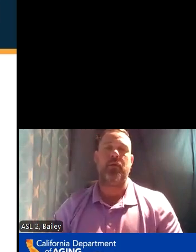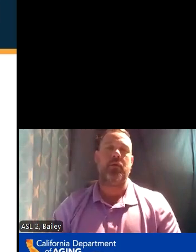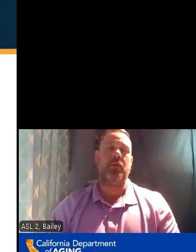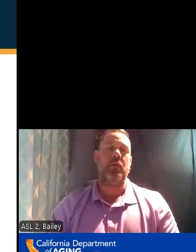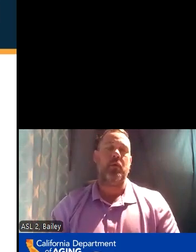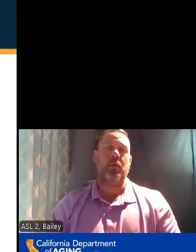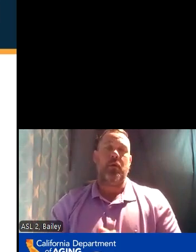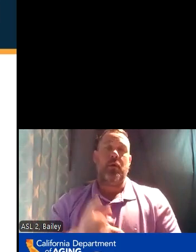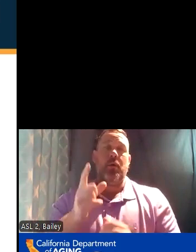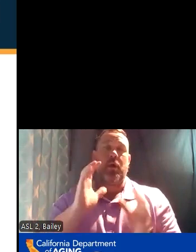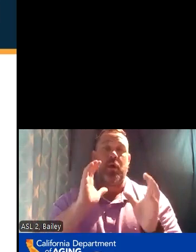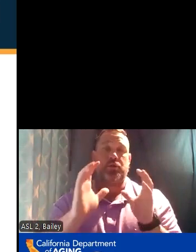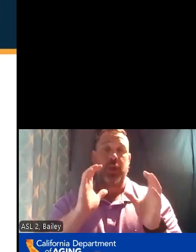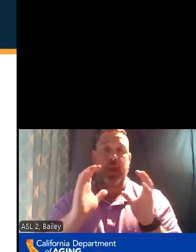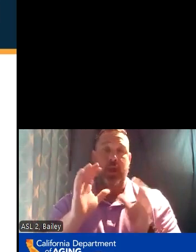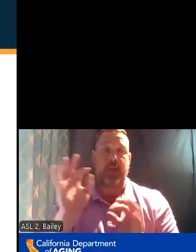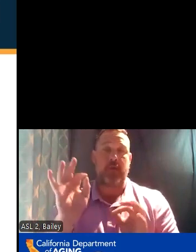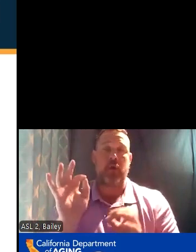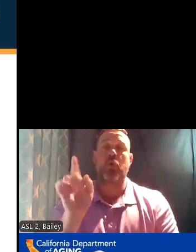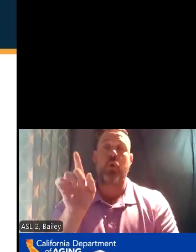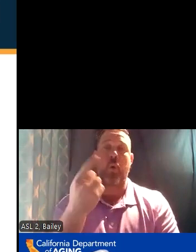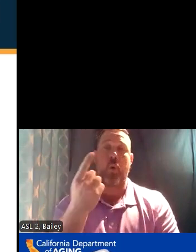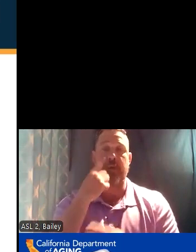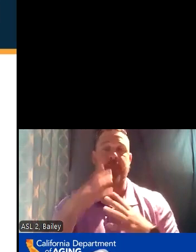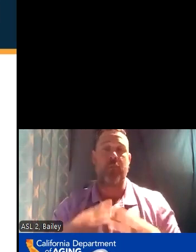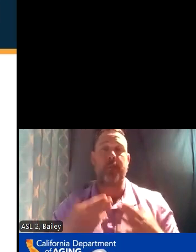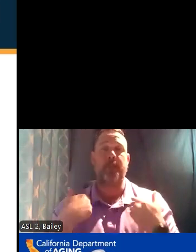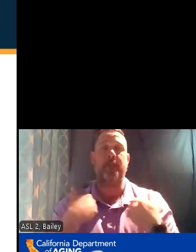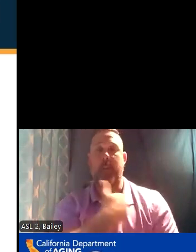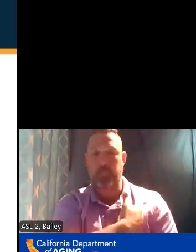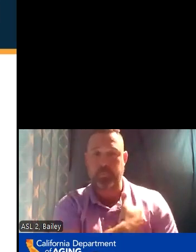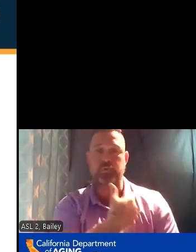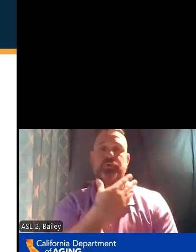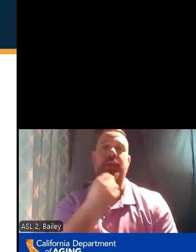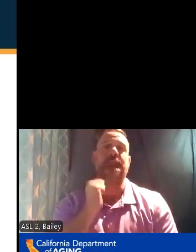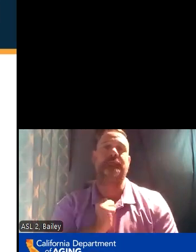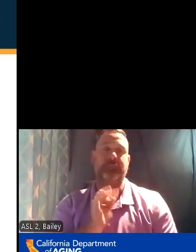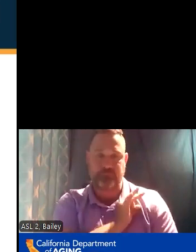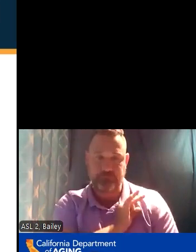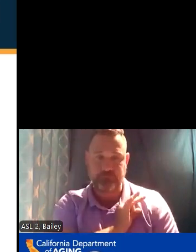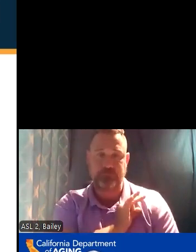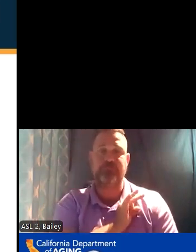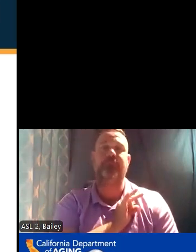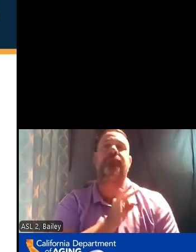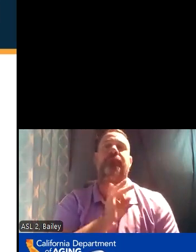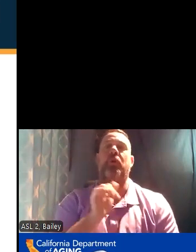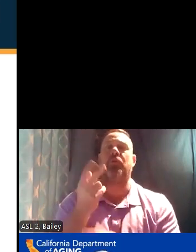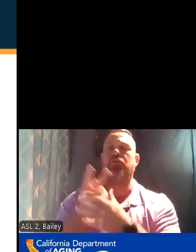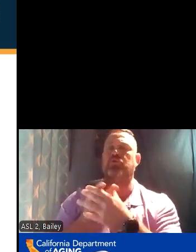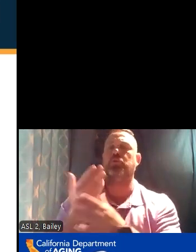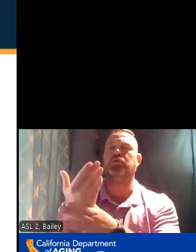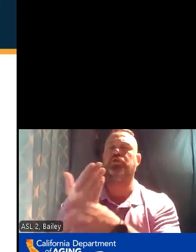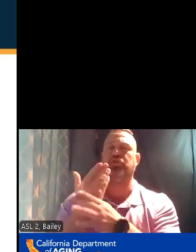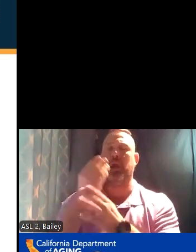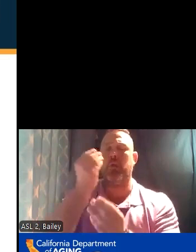The chat function is enabled only for committee members and Department of Aging staff and other guests to share out information